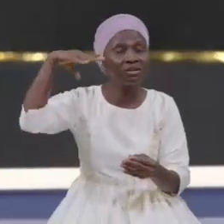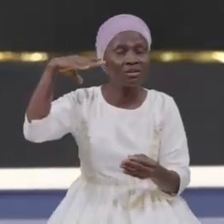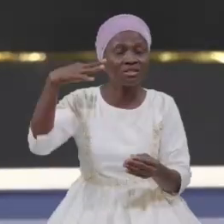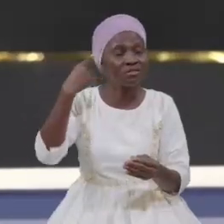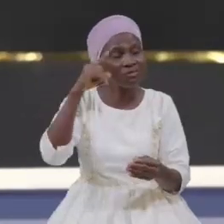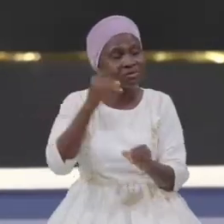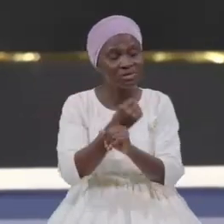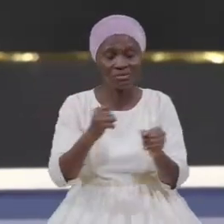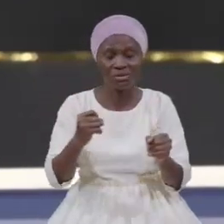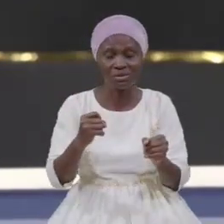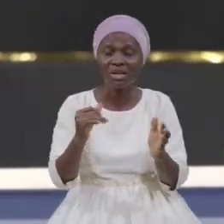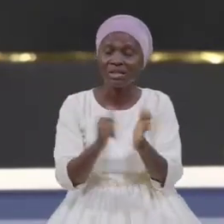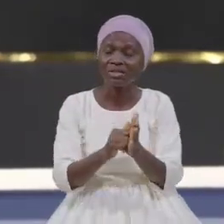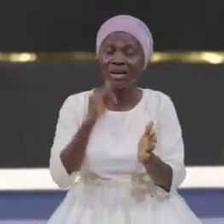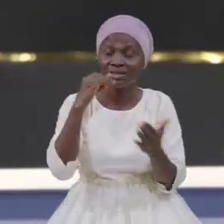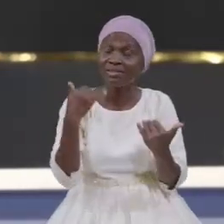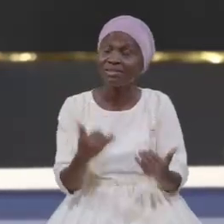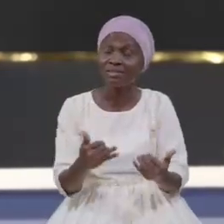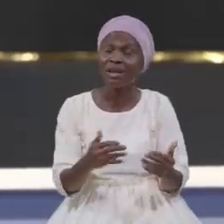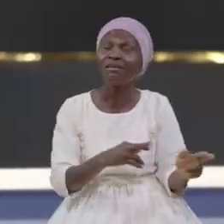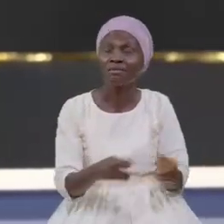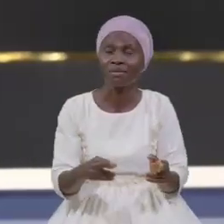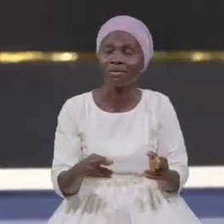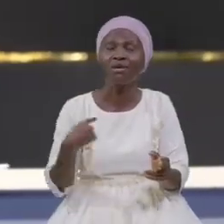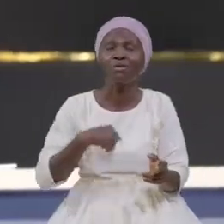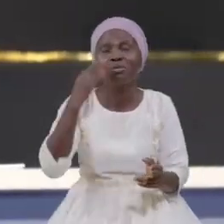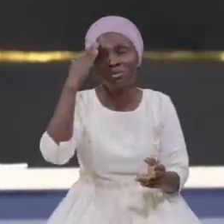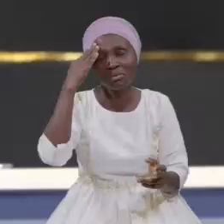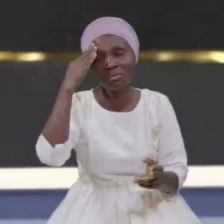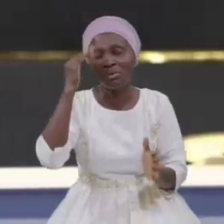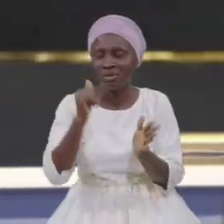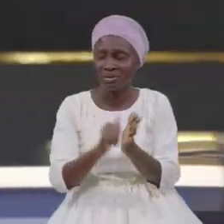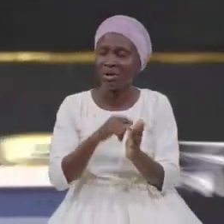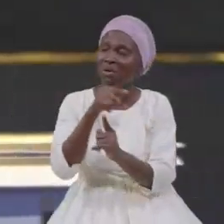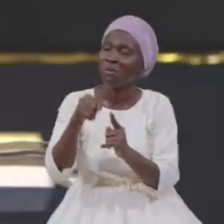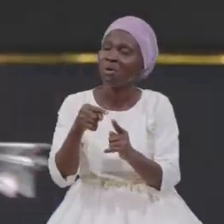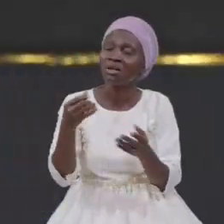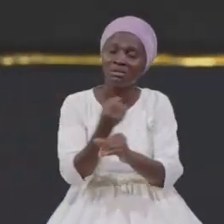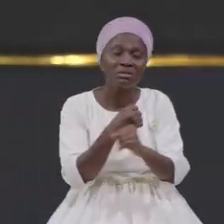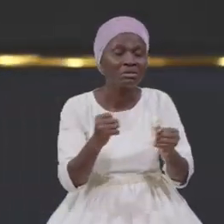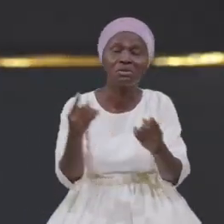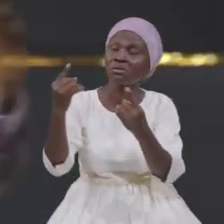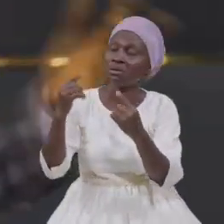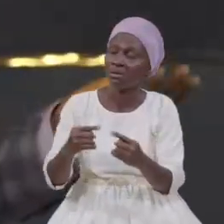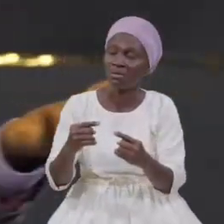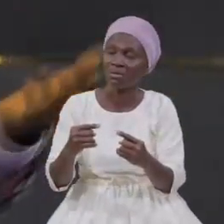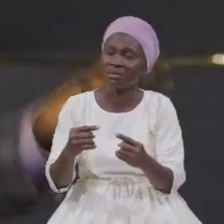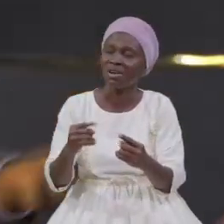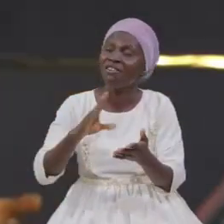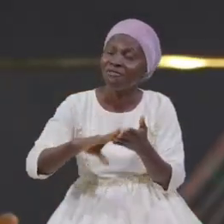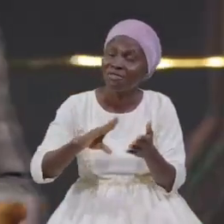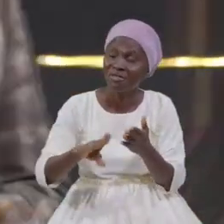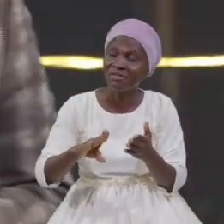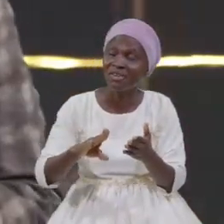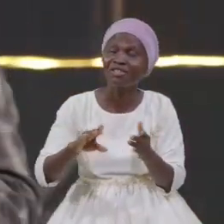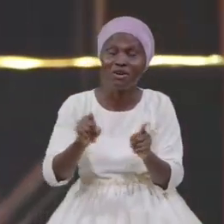salvation that is now available. We know when salvation comes, forgiveness too